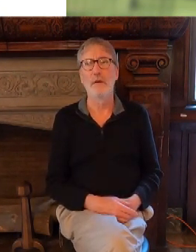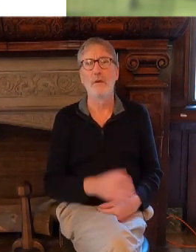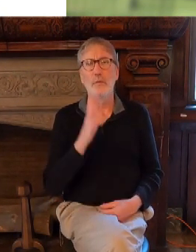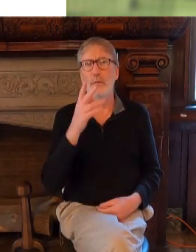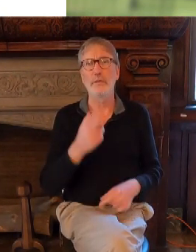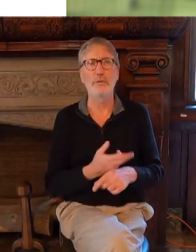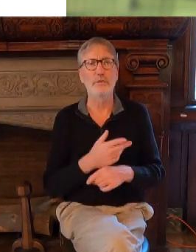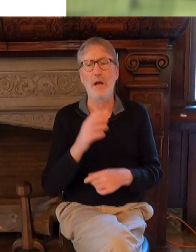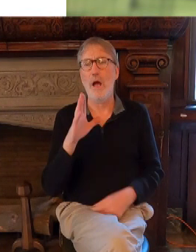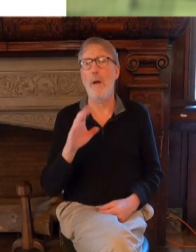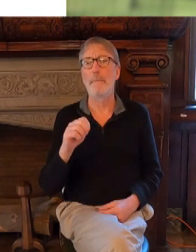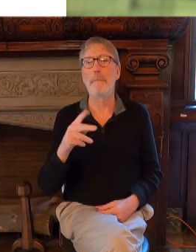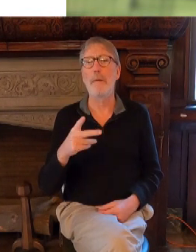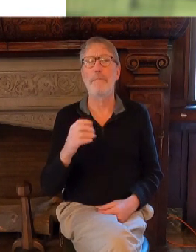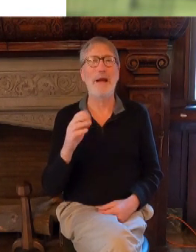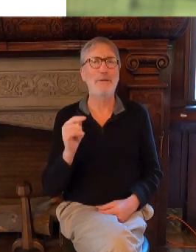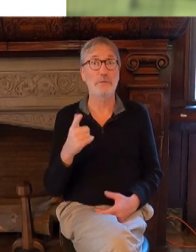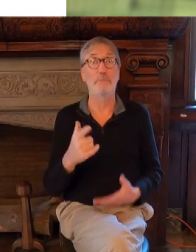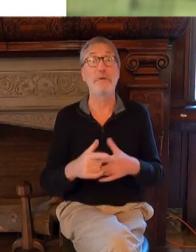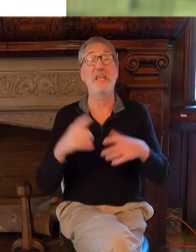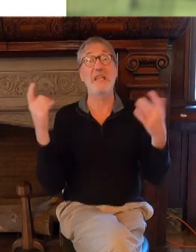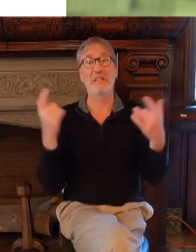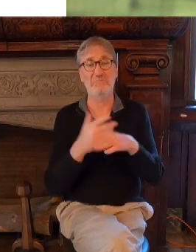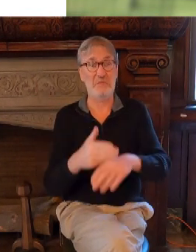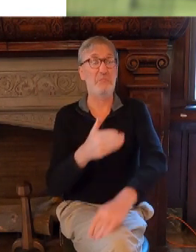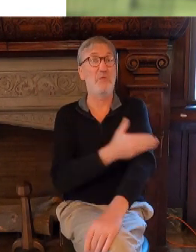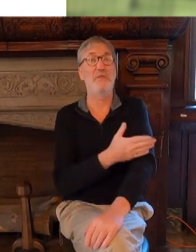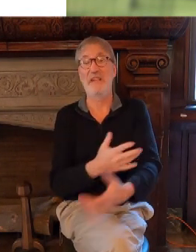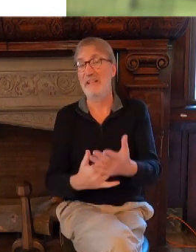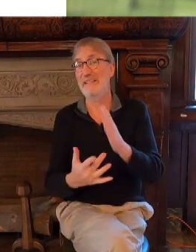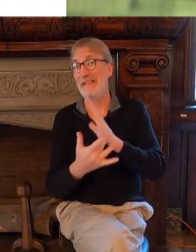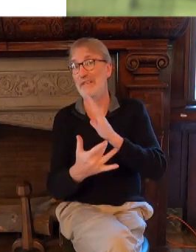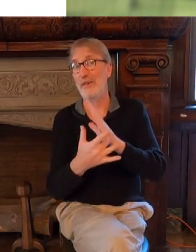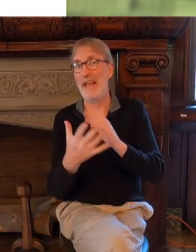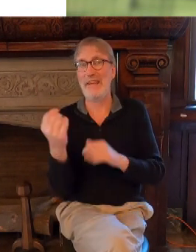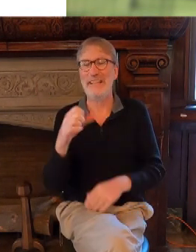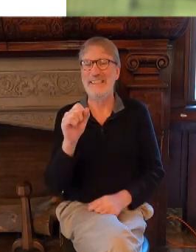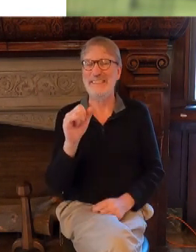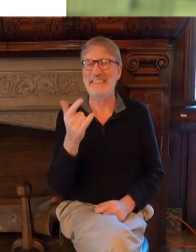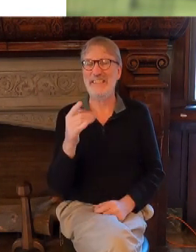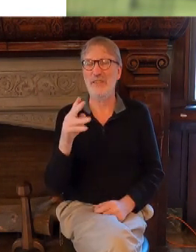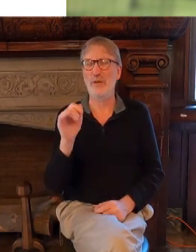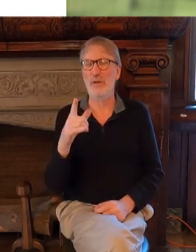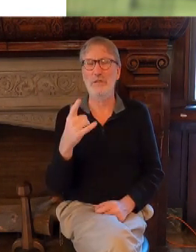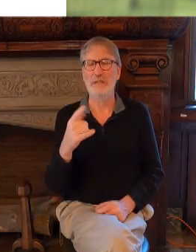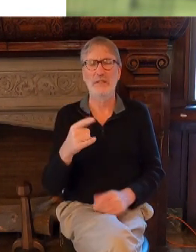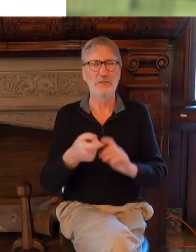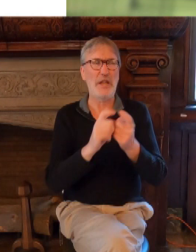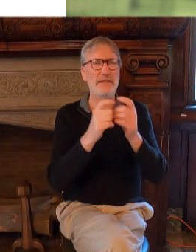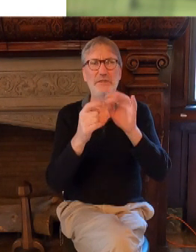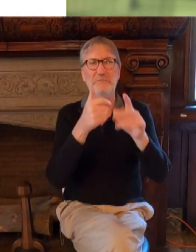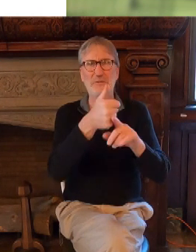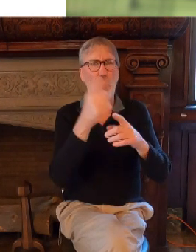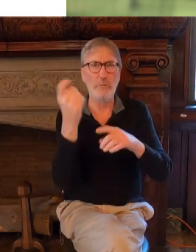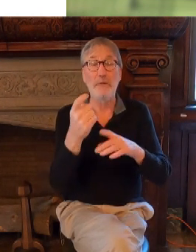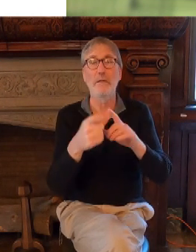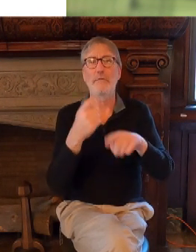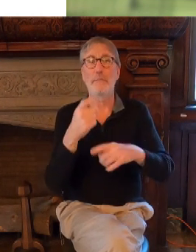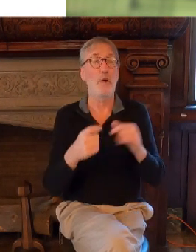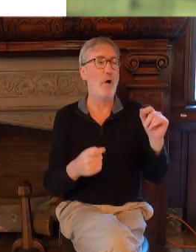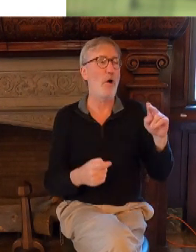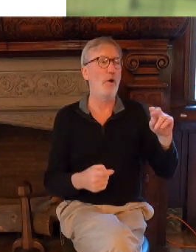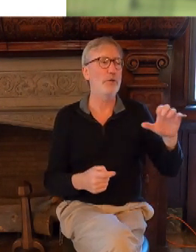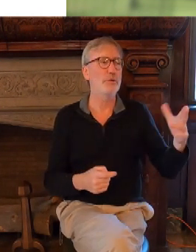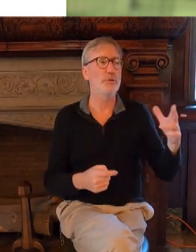bump outs and queue jumping technology. Also, the signal progression slash coordination from Arch to